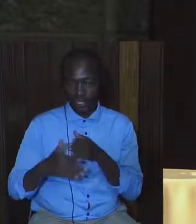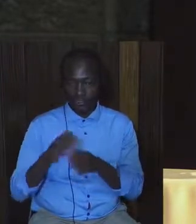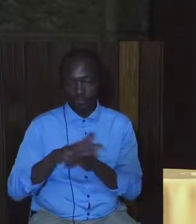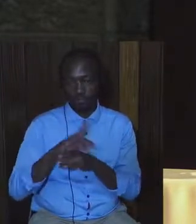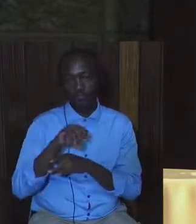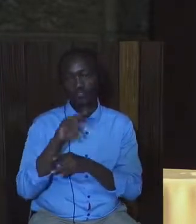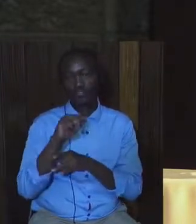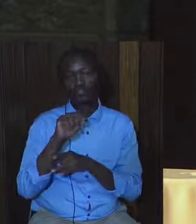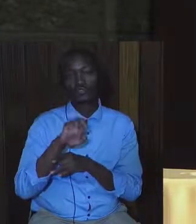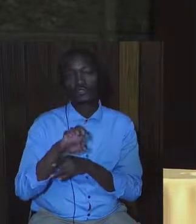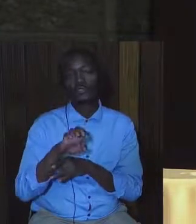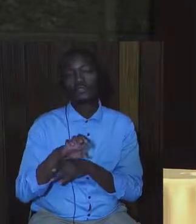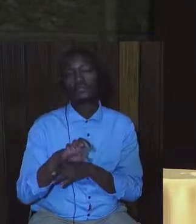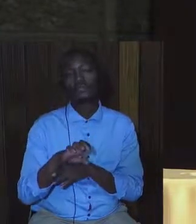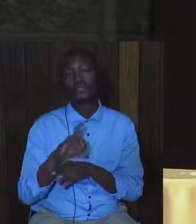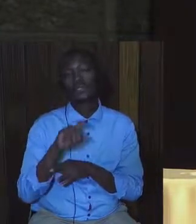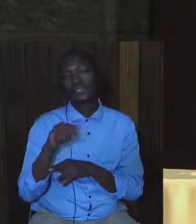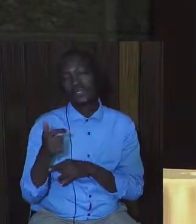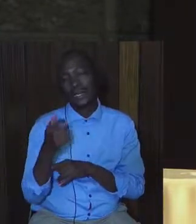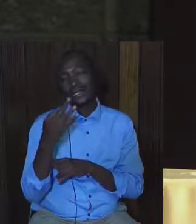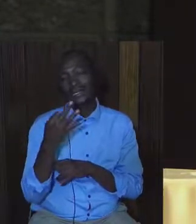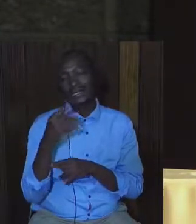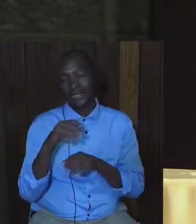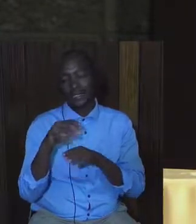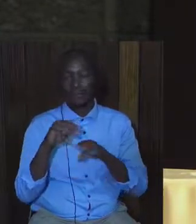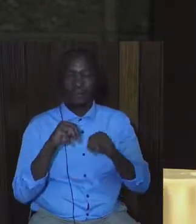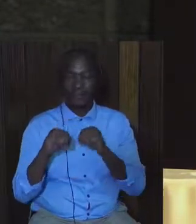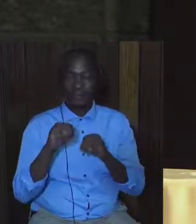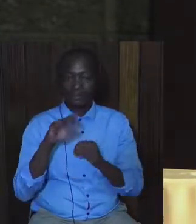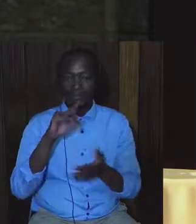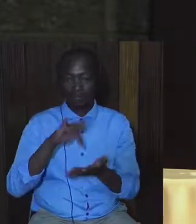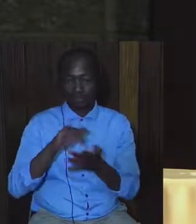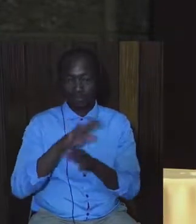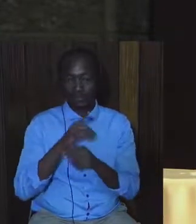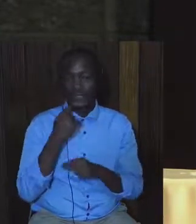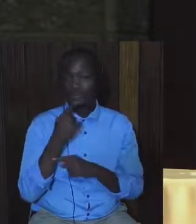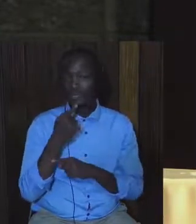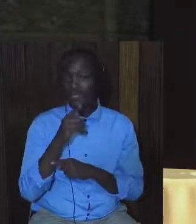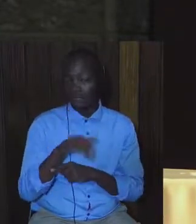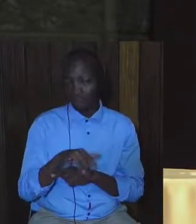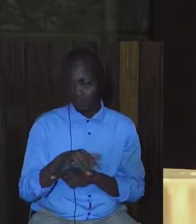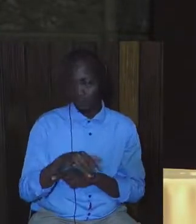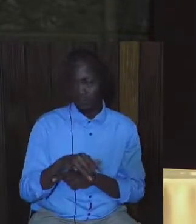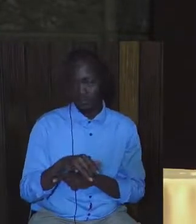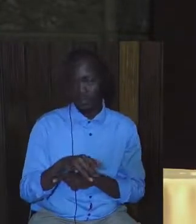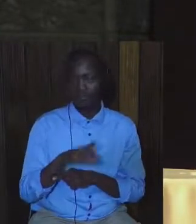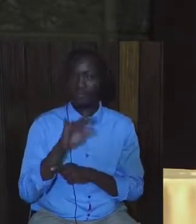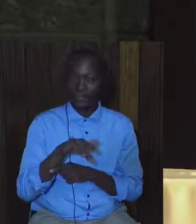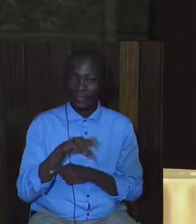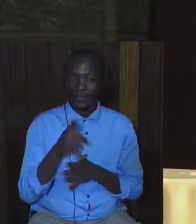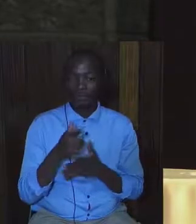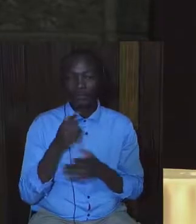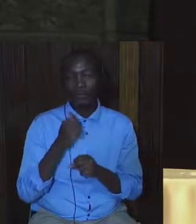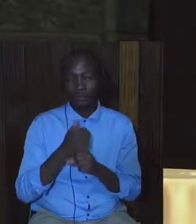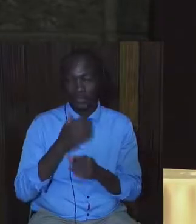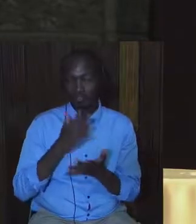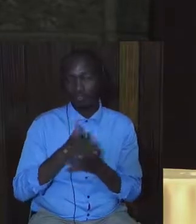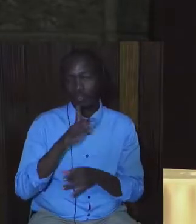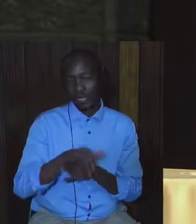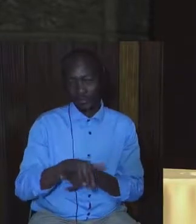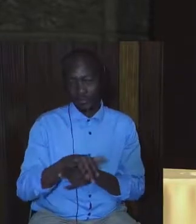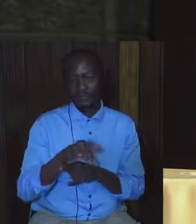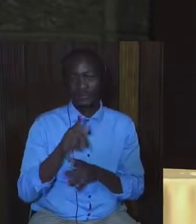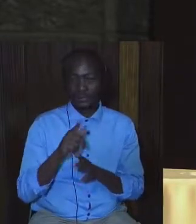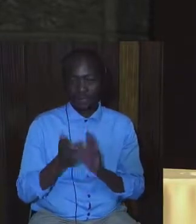be the other 3 management posts that I've already alluded to, and that will then ensure that there will